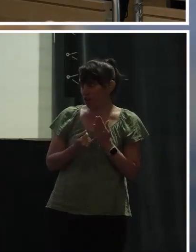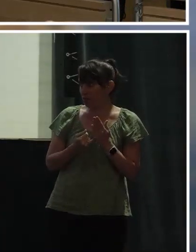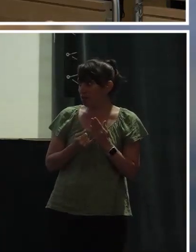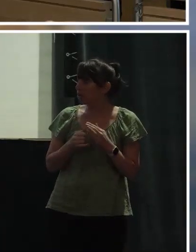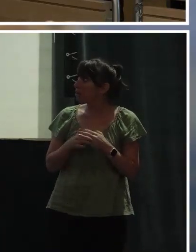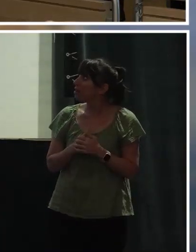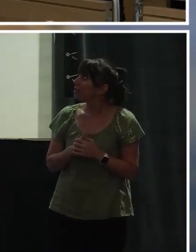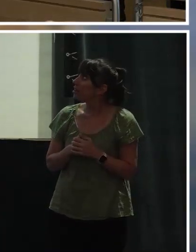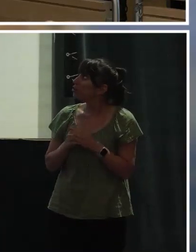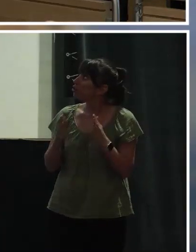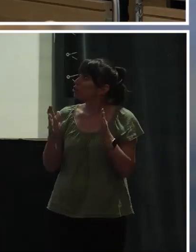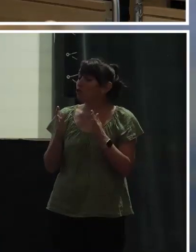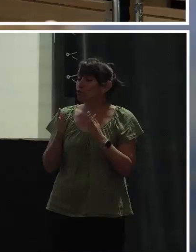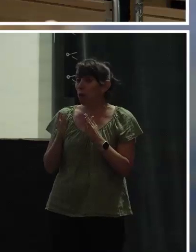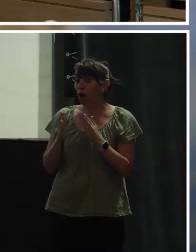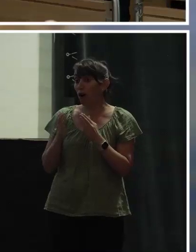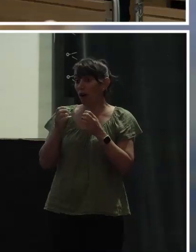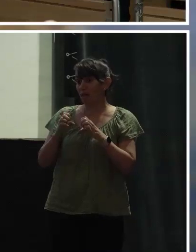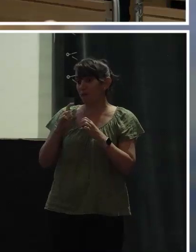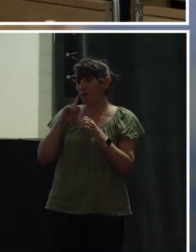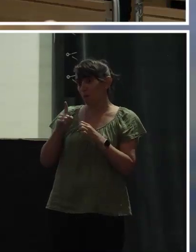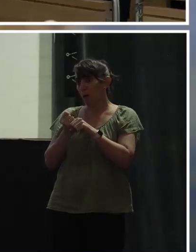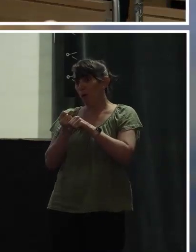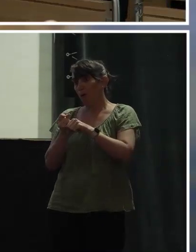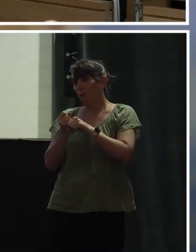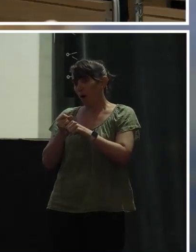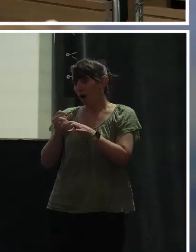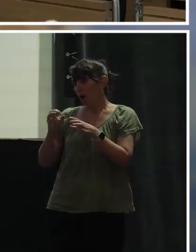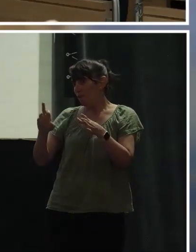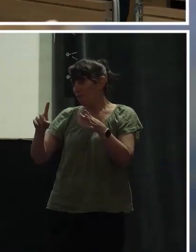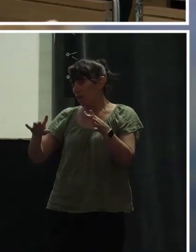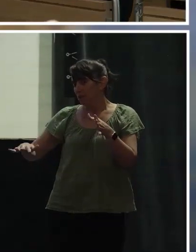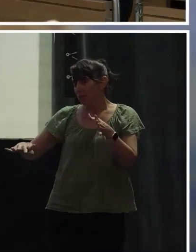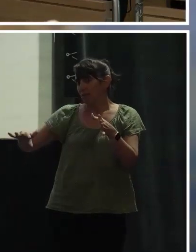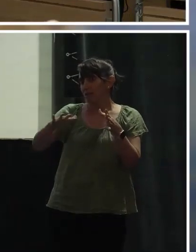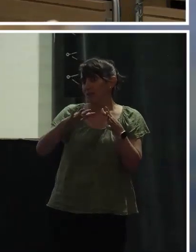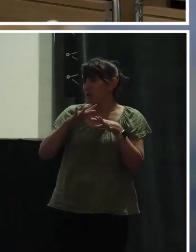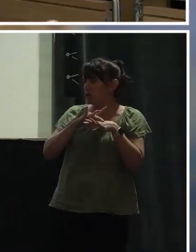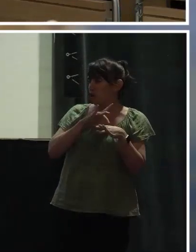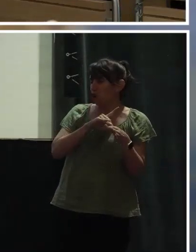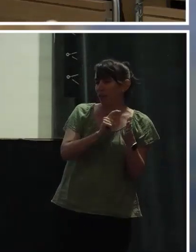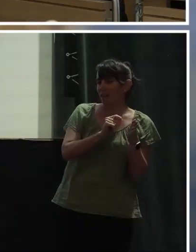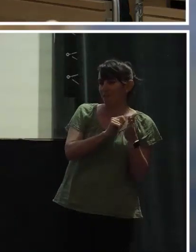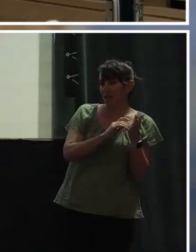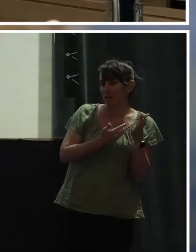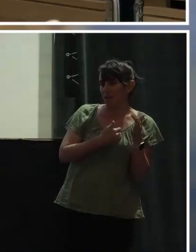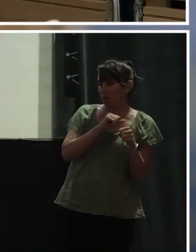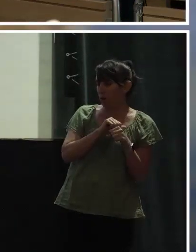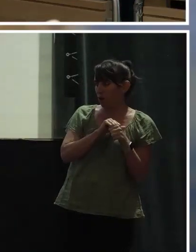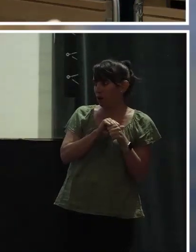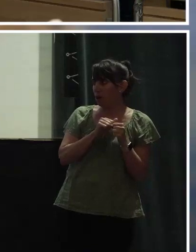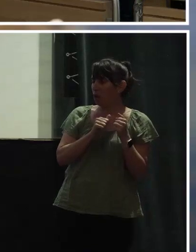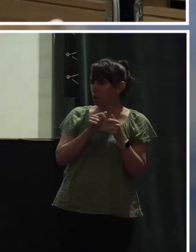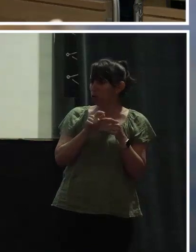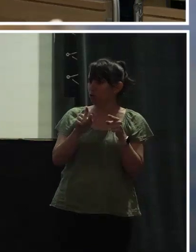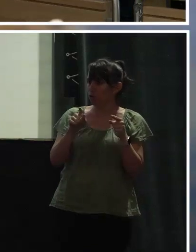with a relatively small effort to protect the ball fields as an early phase of resiliency work. And I think as most of you